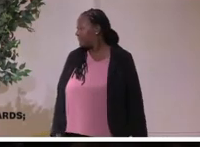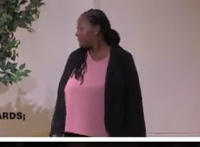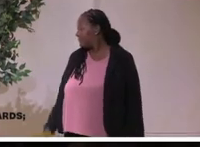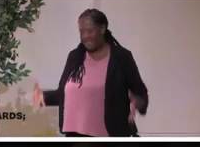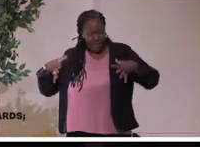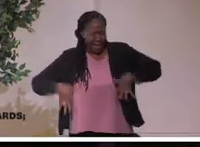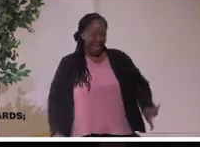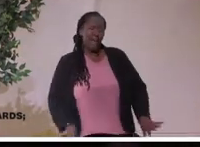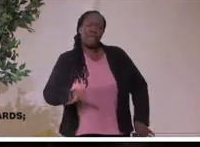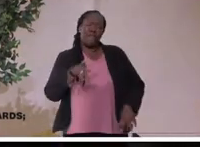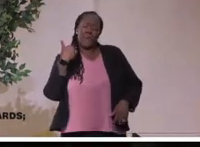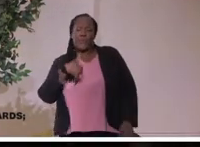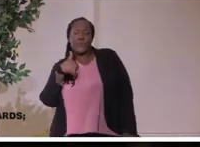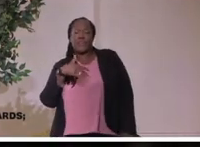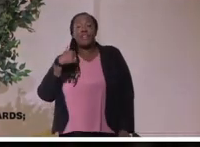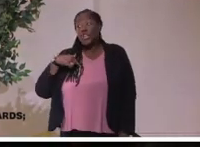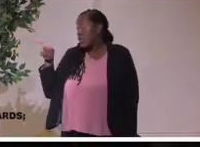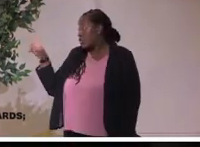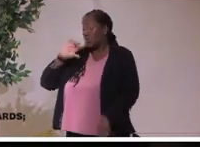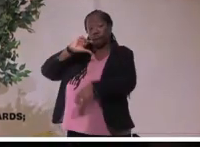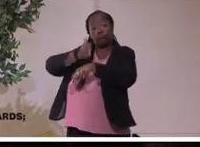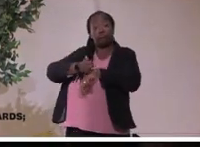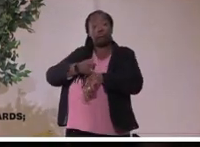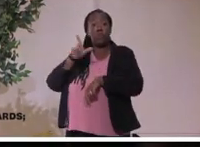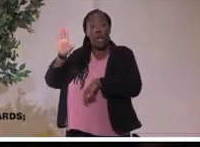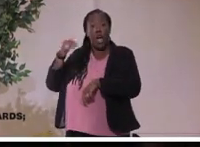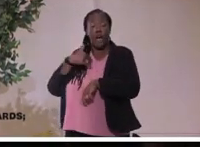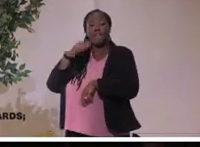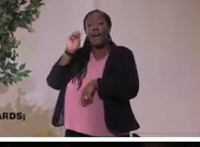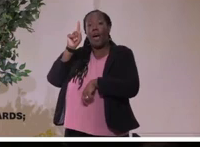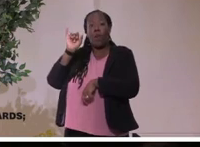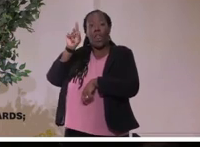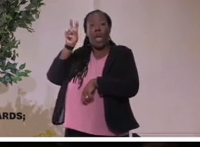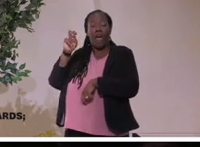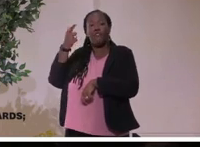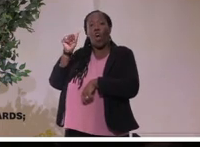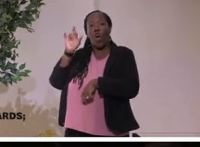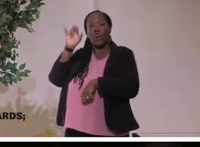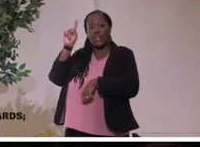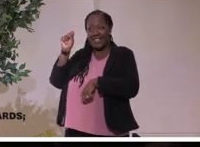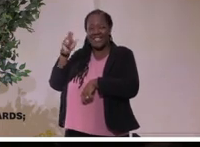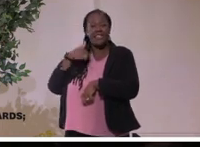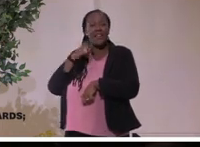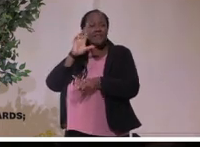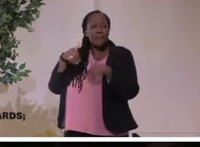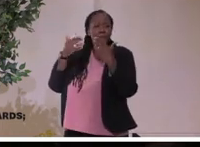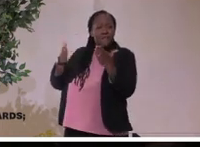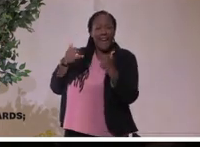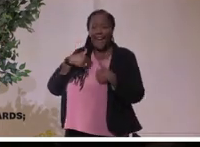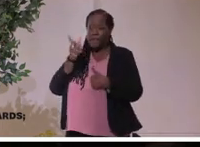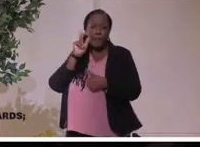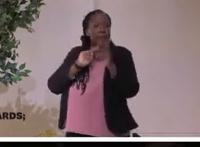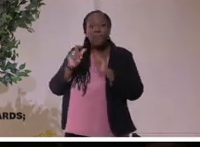is so fire. Michelle Chow is the founder and CEO of Avantgardist, an e-commerce platform providing convenient access to